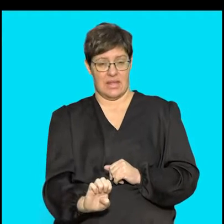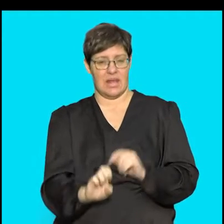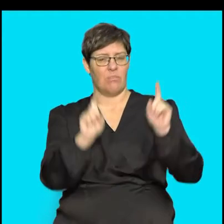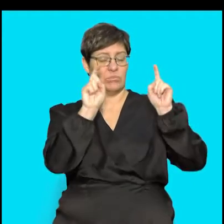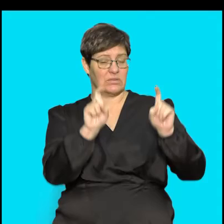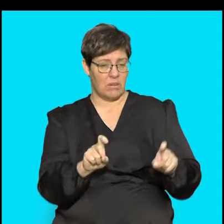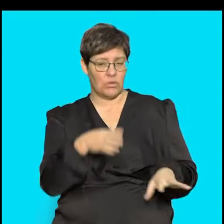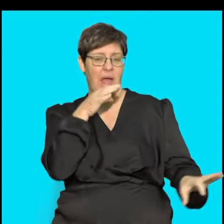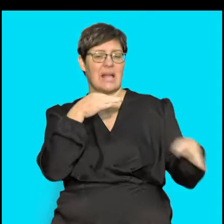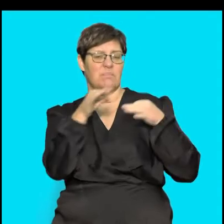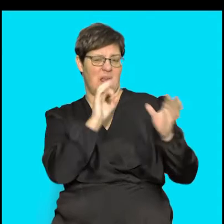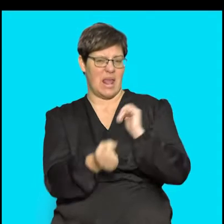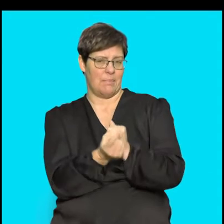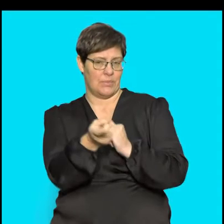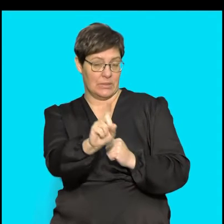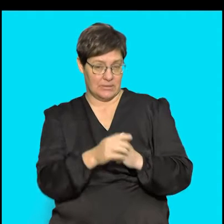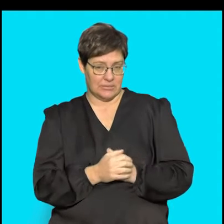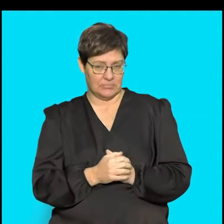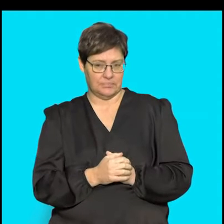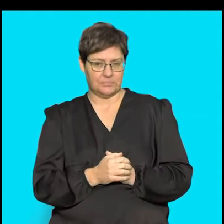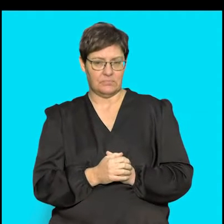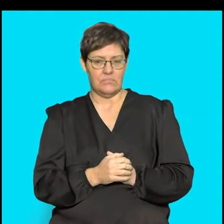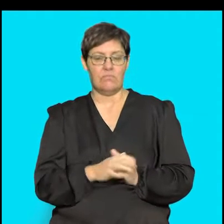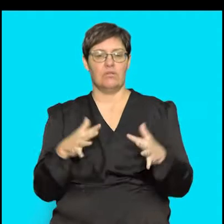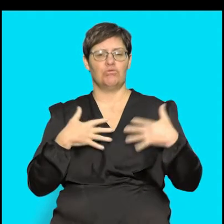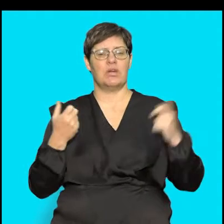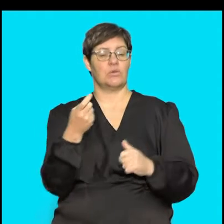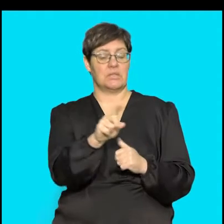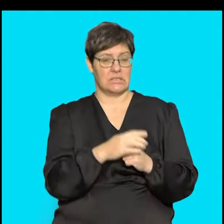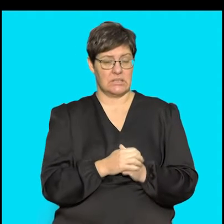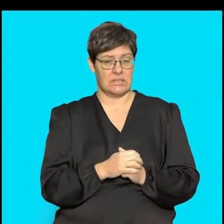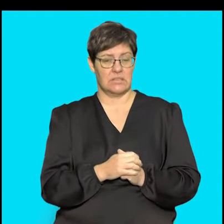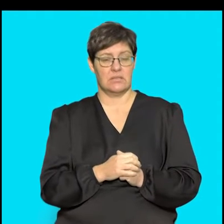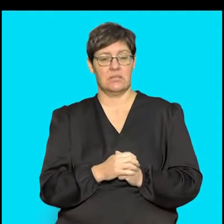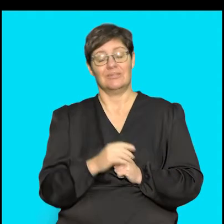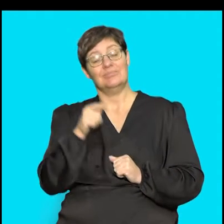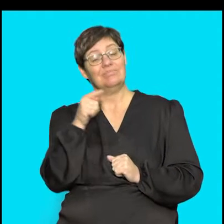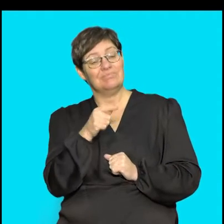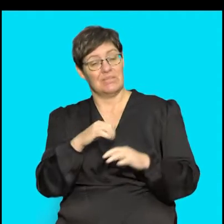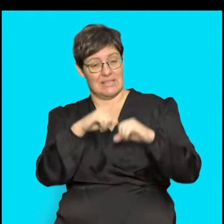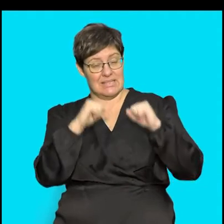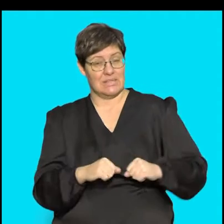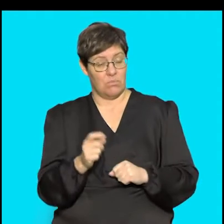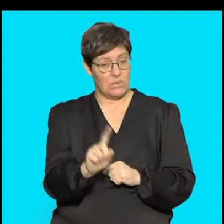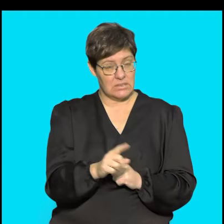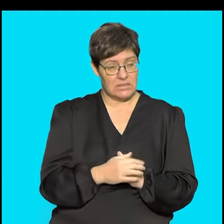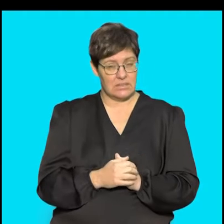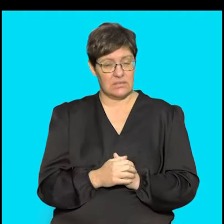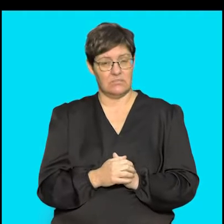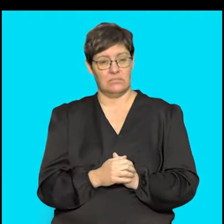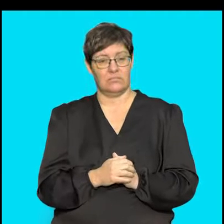SRFE to explain what's happening. So, what is the stress? The stress for this system